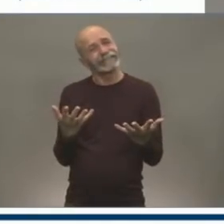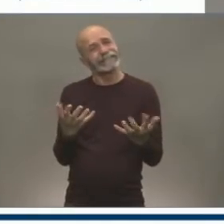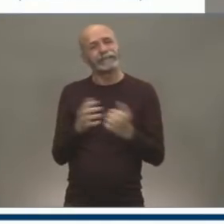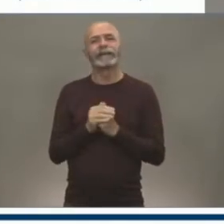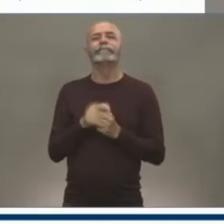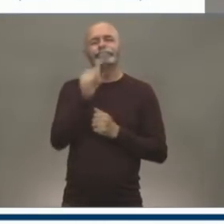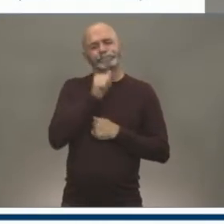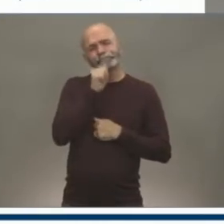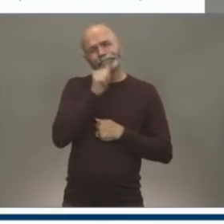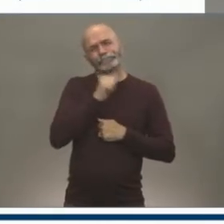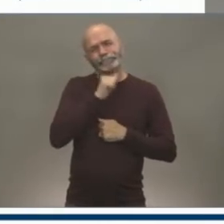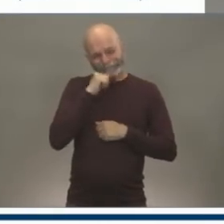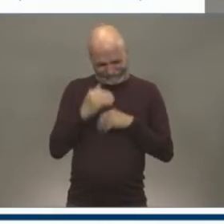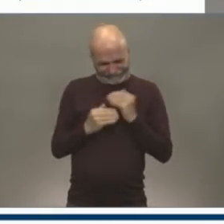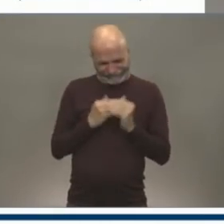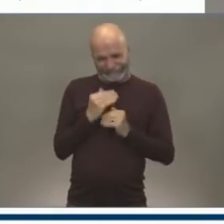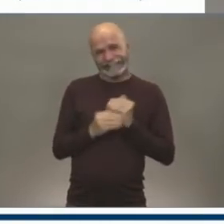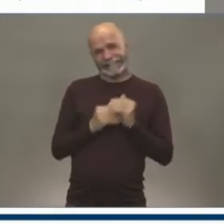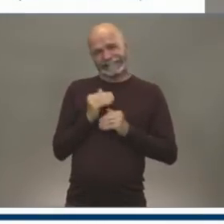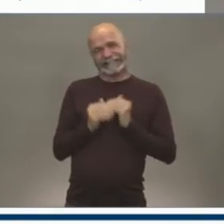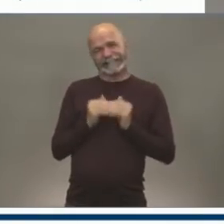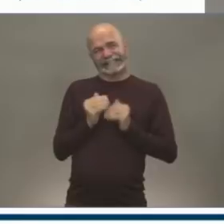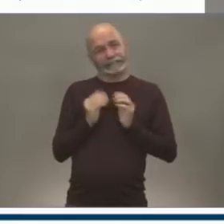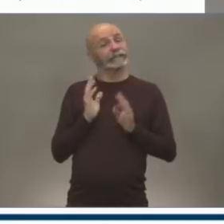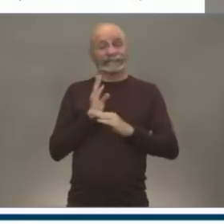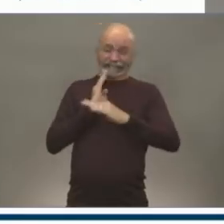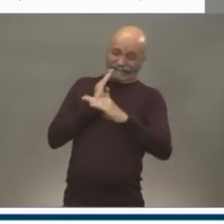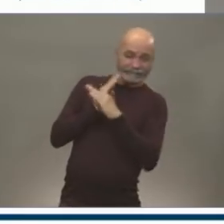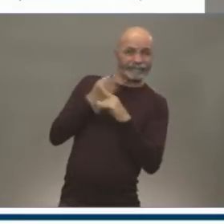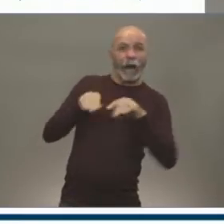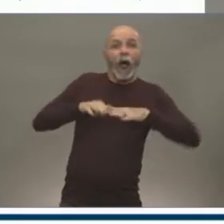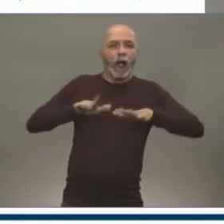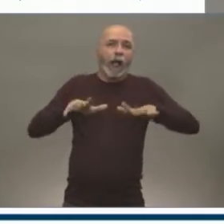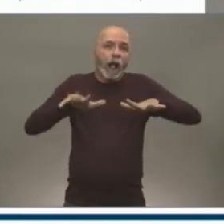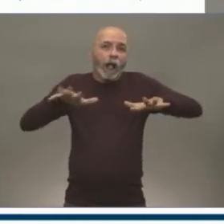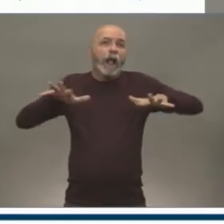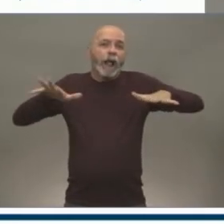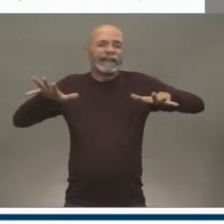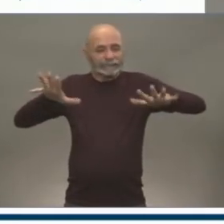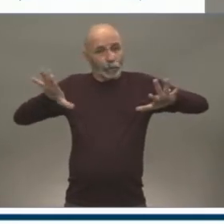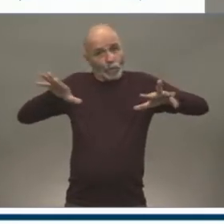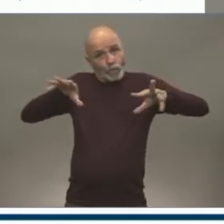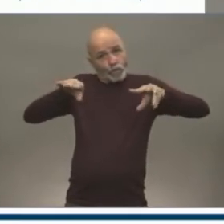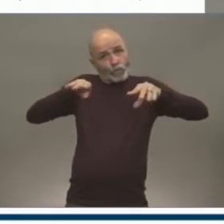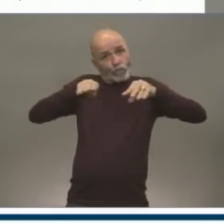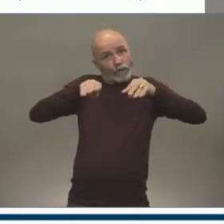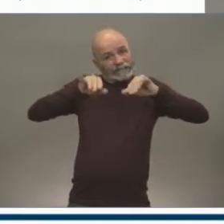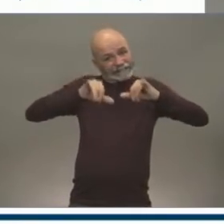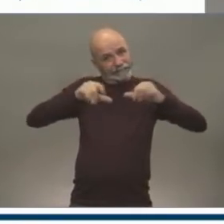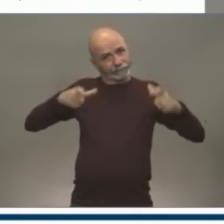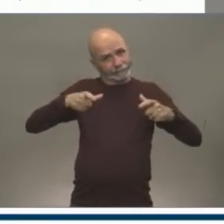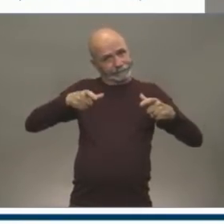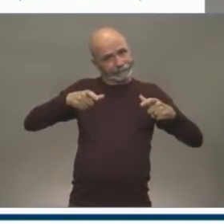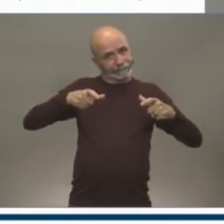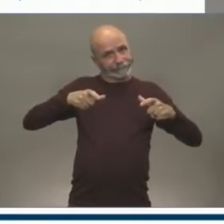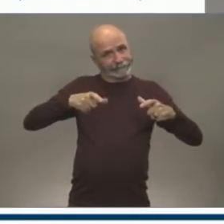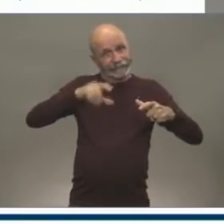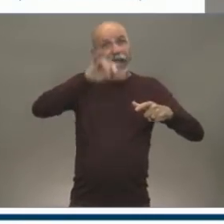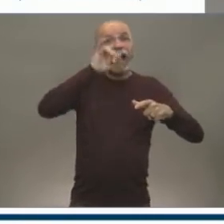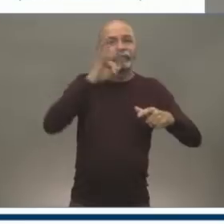able to stop the spread of this virus, and we'll be able to stop it early. So if you must go out, please